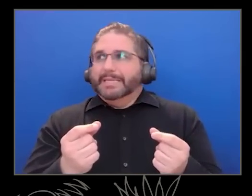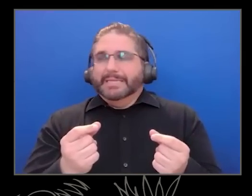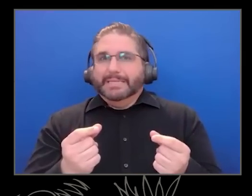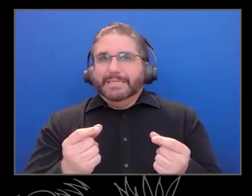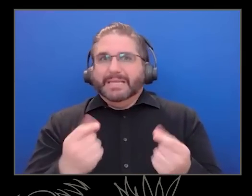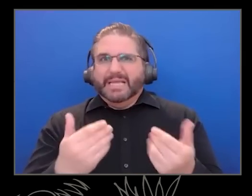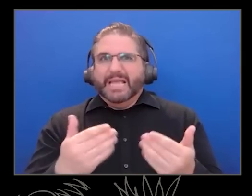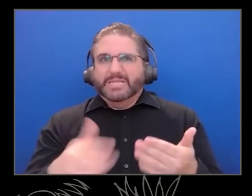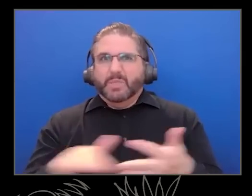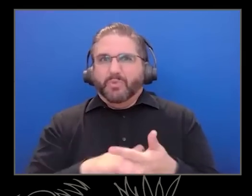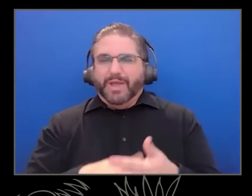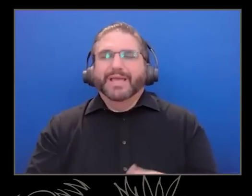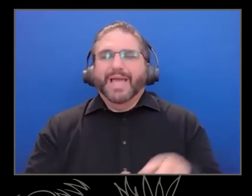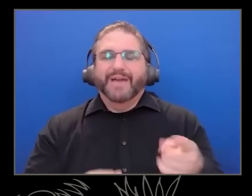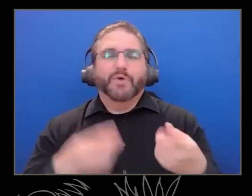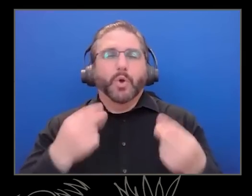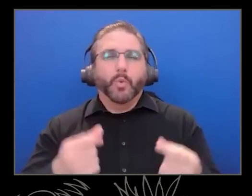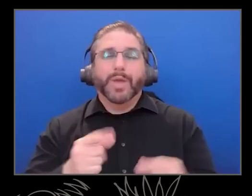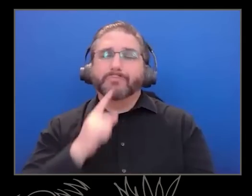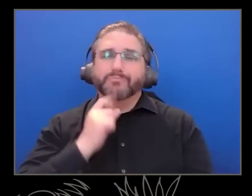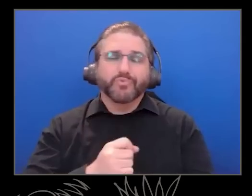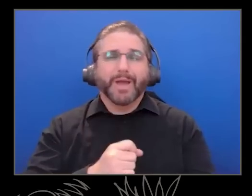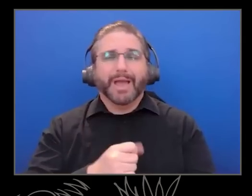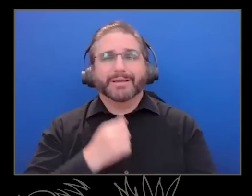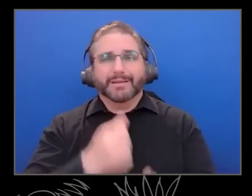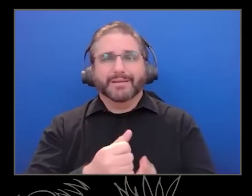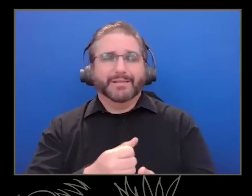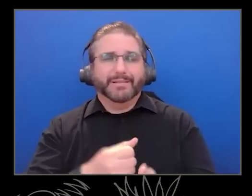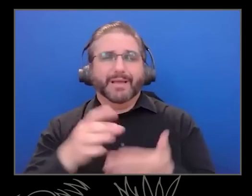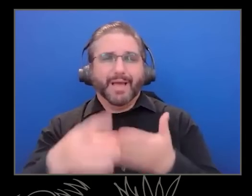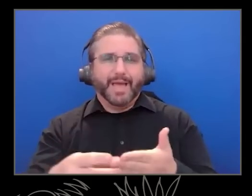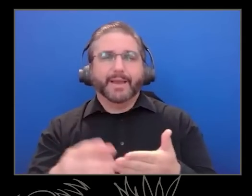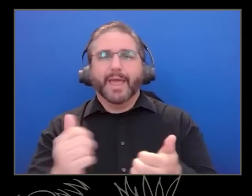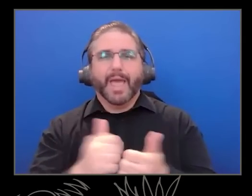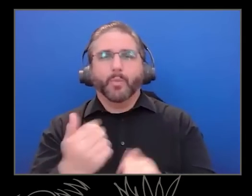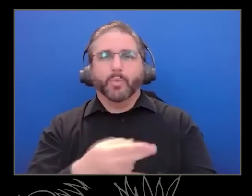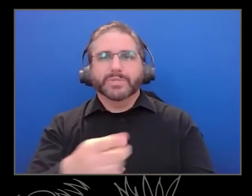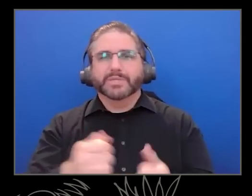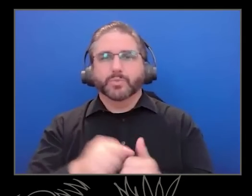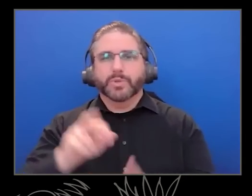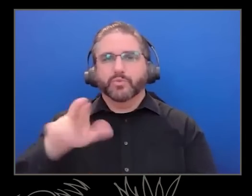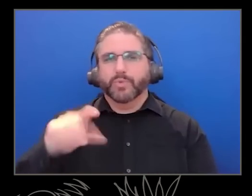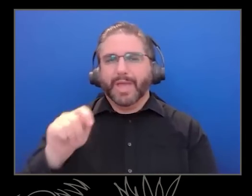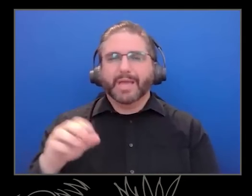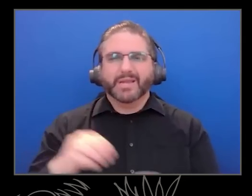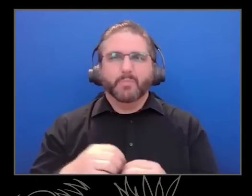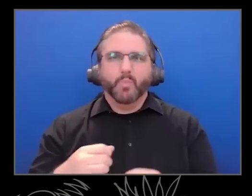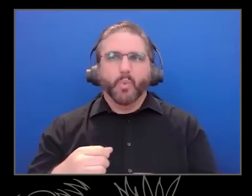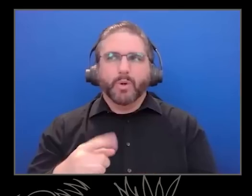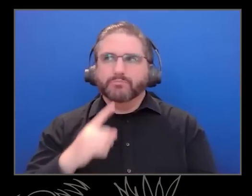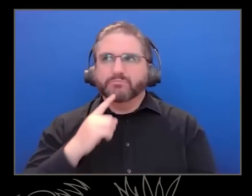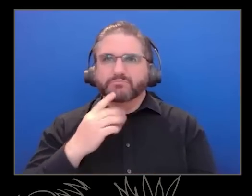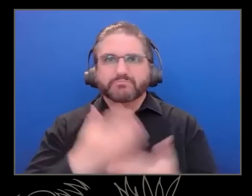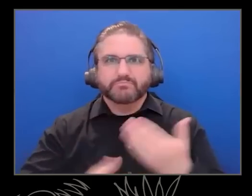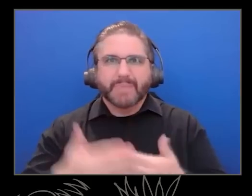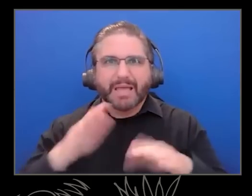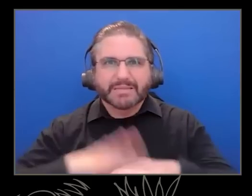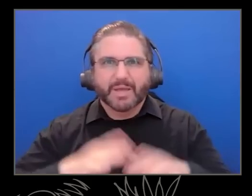have a quick practical guide to how to use this with React a little bit more concretely. So a couple